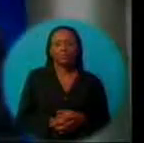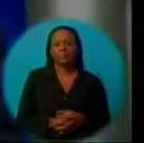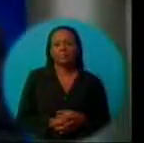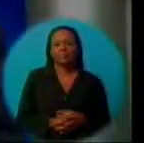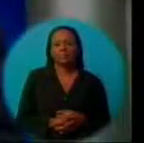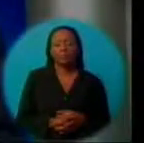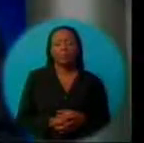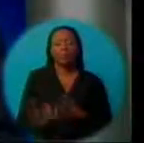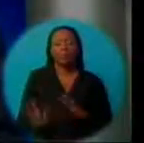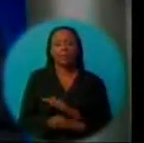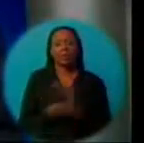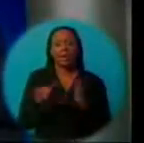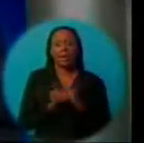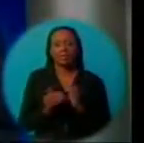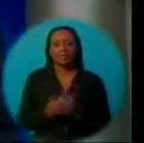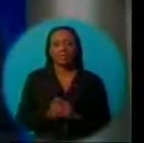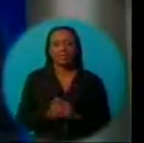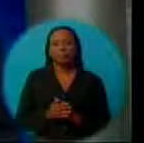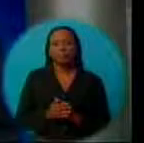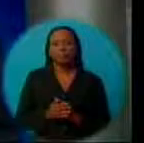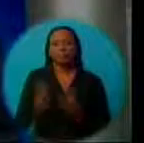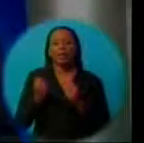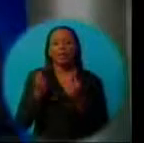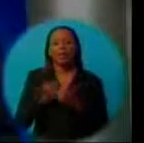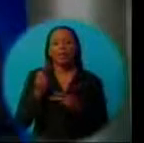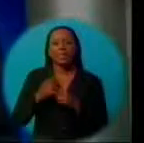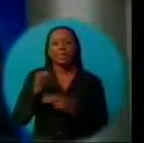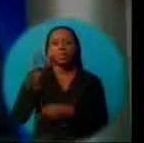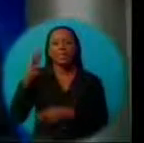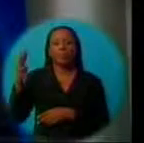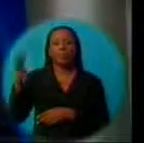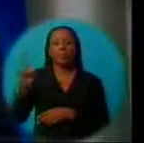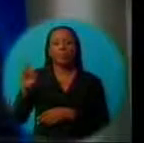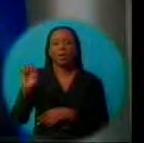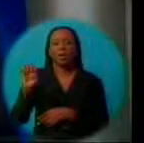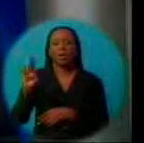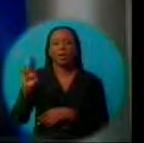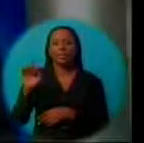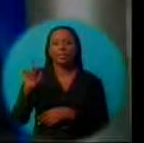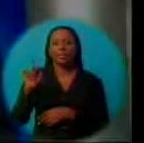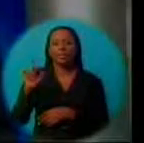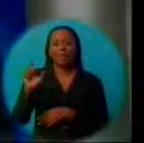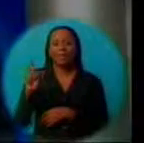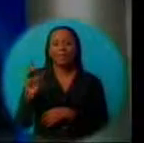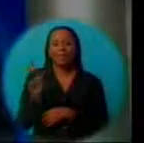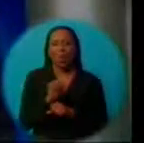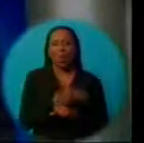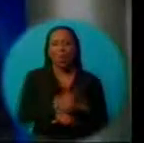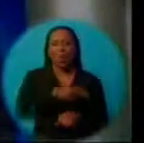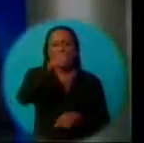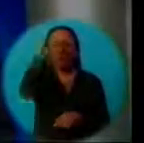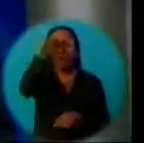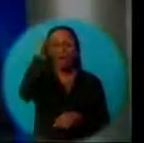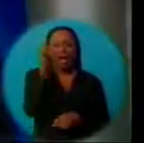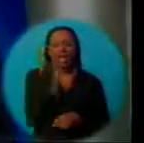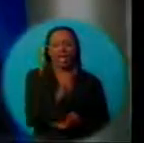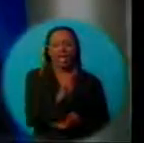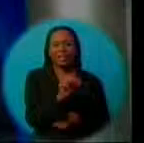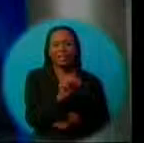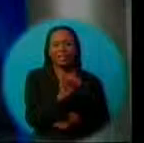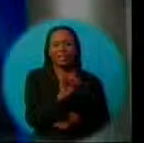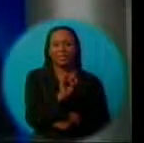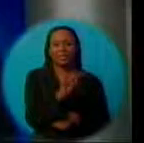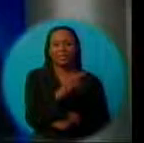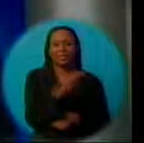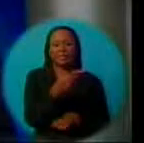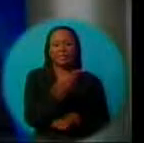Back to cricket news now, and Shamar Cook's Blue Devils defeated Dwayne Smith's Black Knights by 13 runs recently at Belleville in a